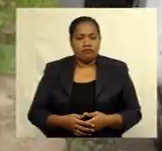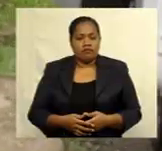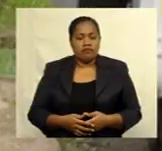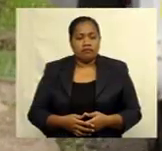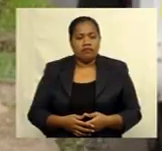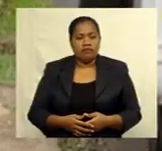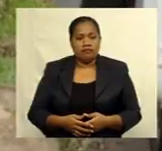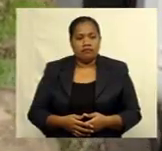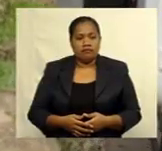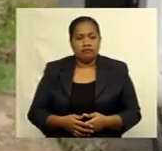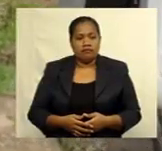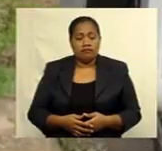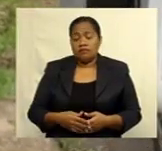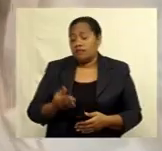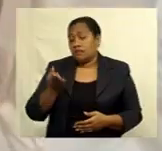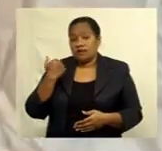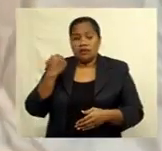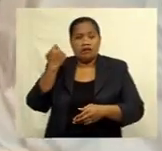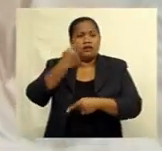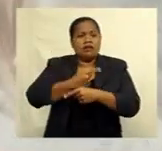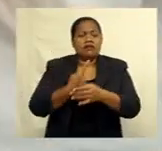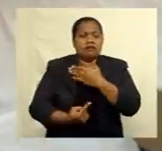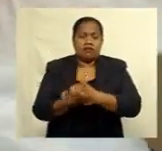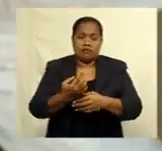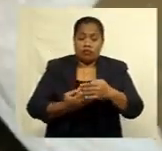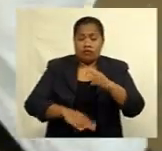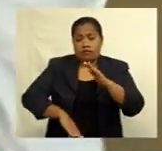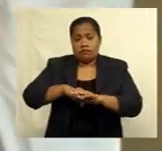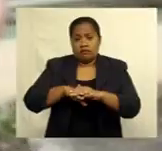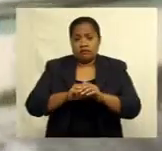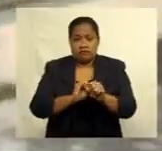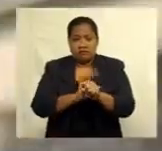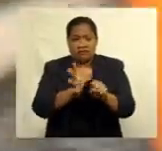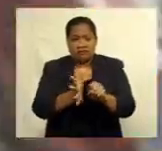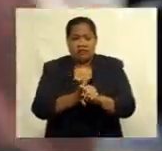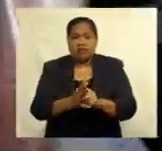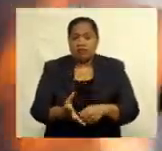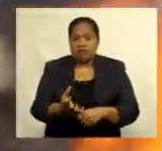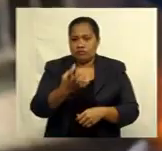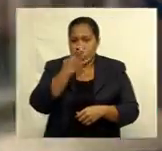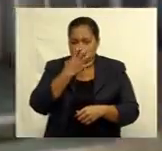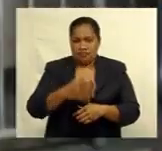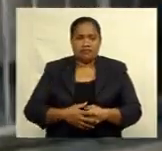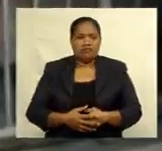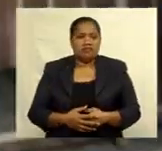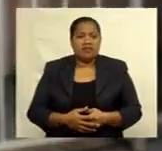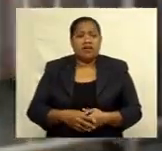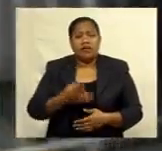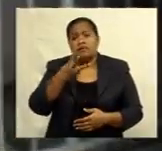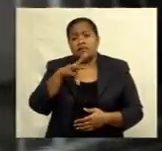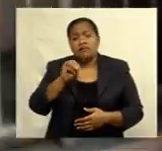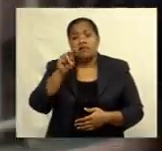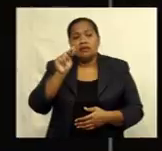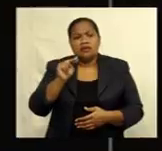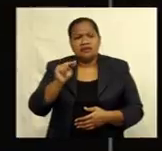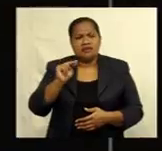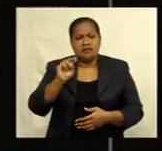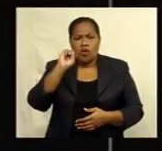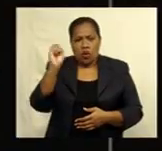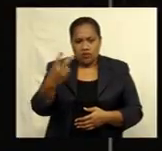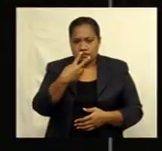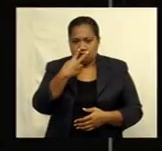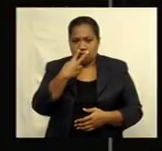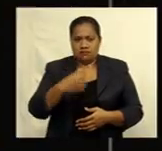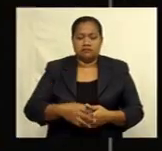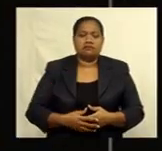hospitals. As of last night, 4 COVID patients are on ventilators and about 30 need oxygen supplement.